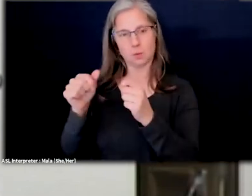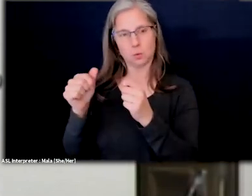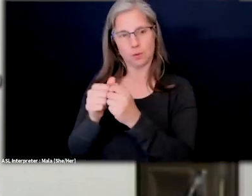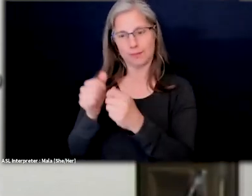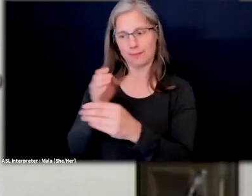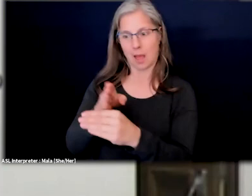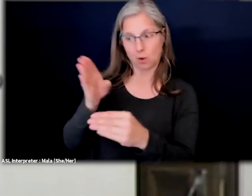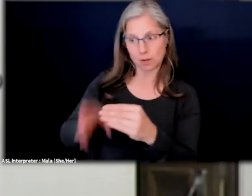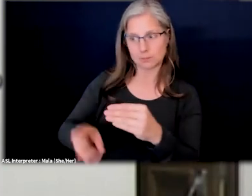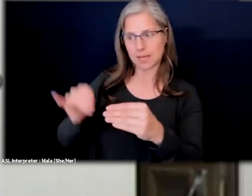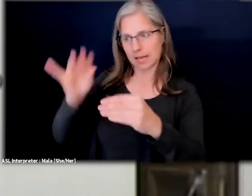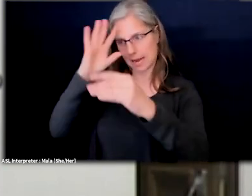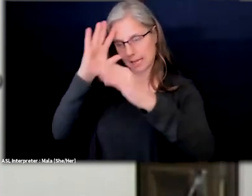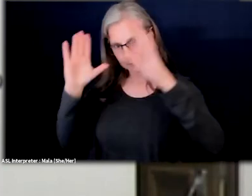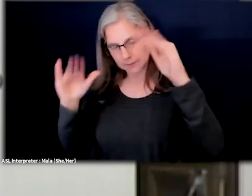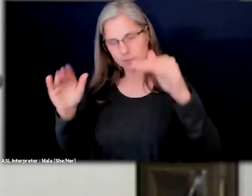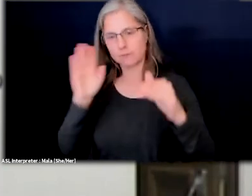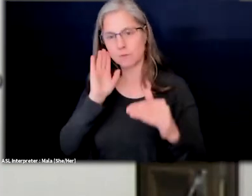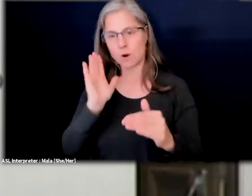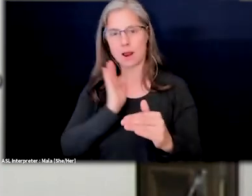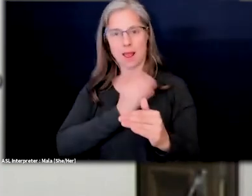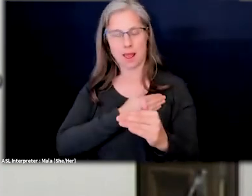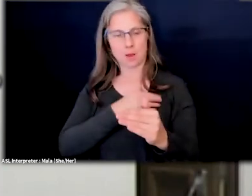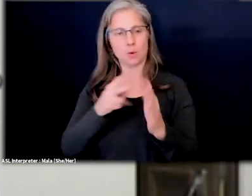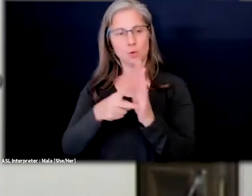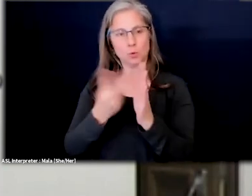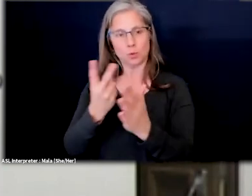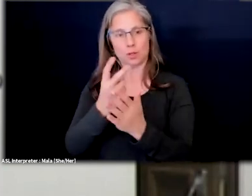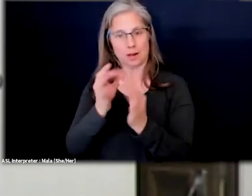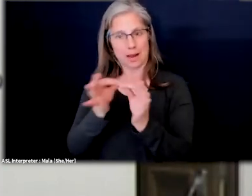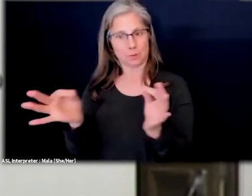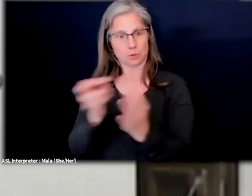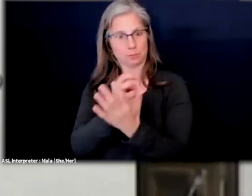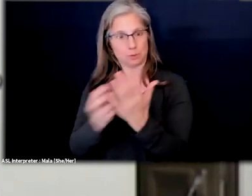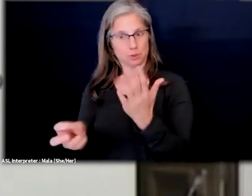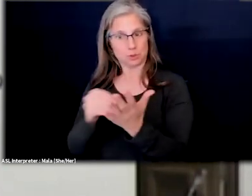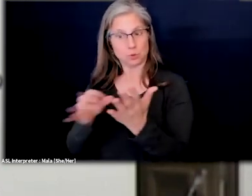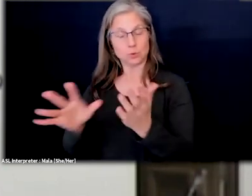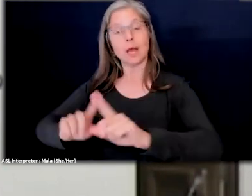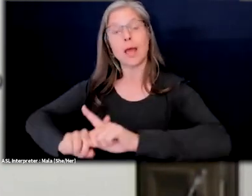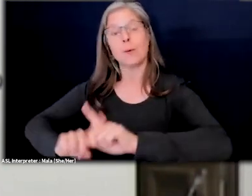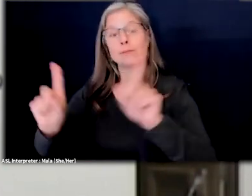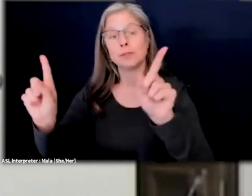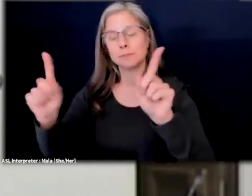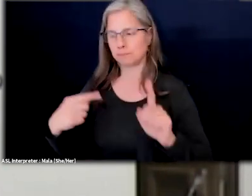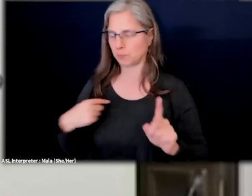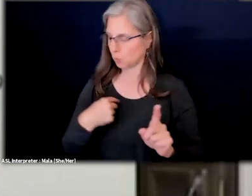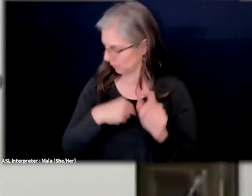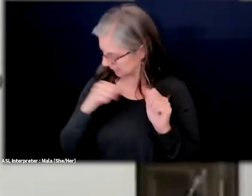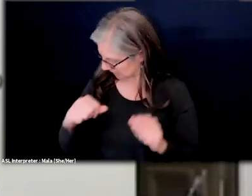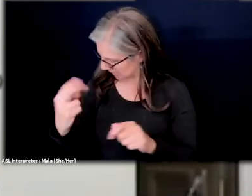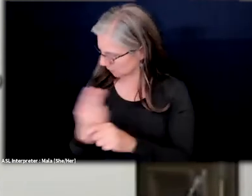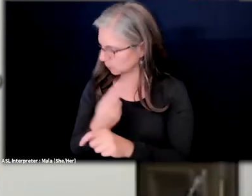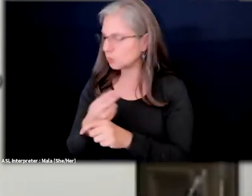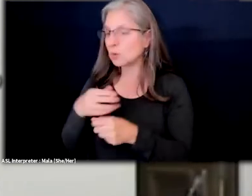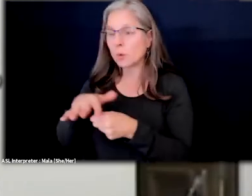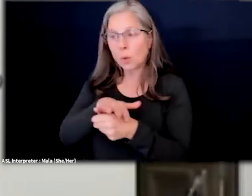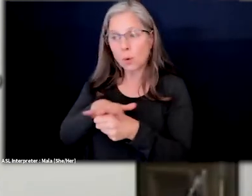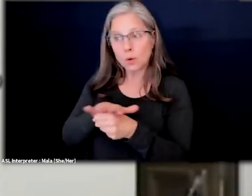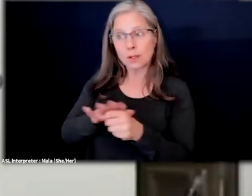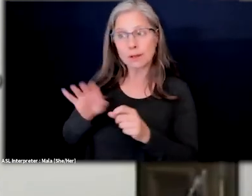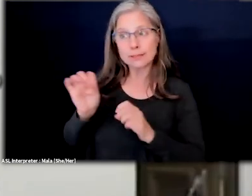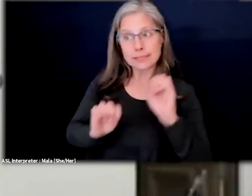and expectations for our dual language immersion program students. However, we can use local